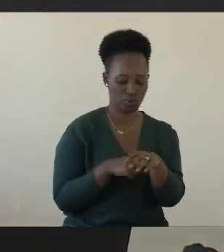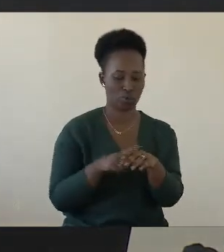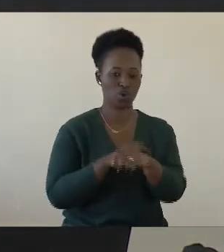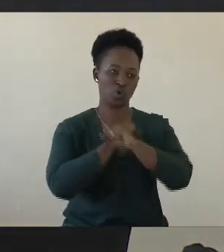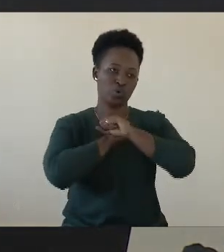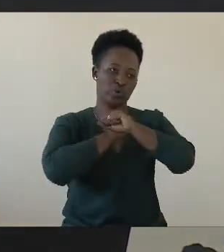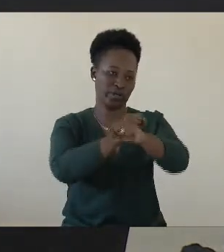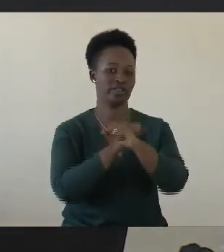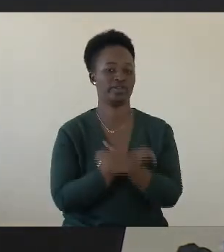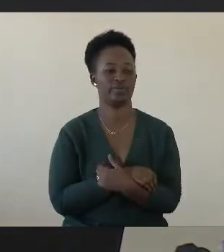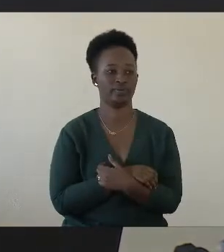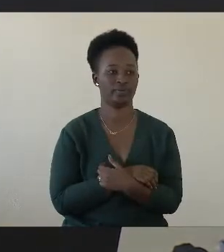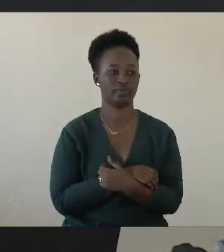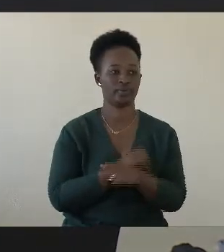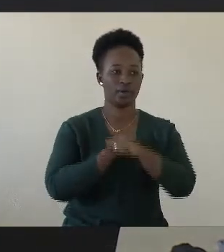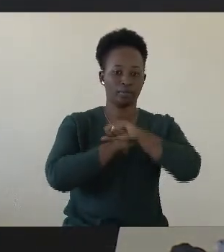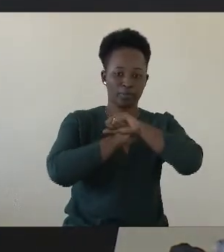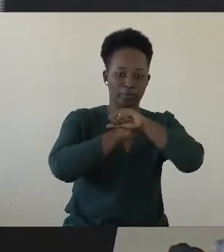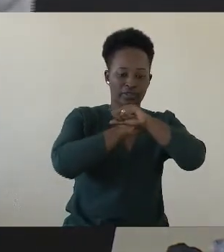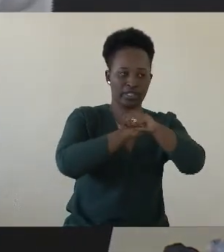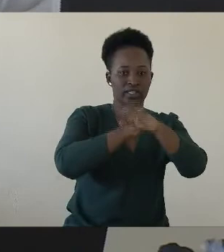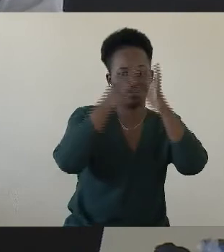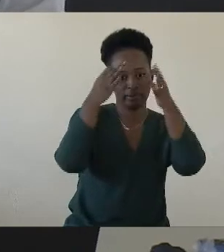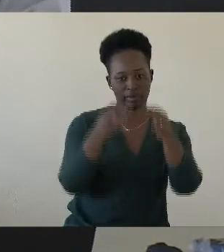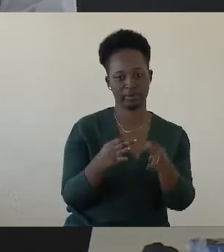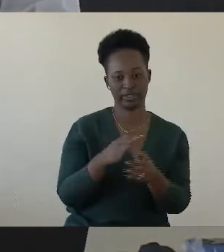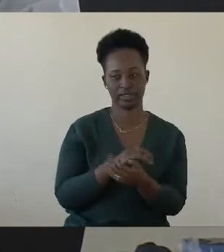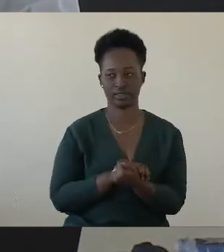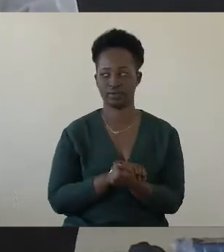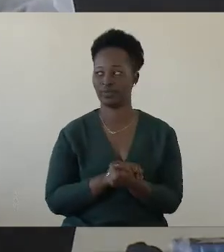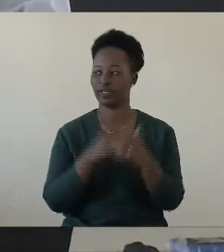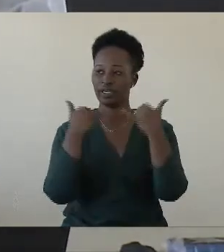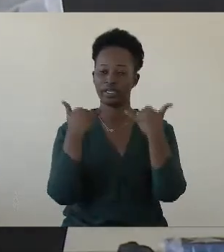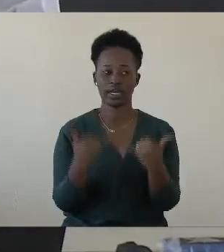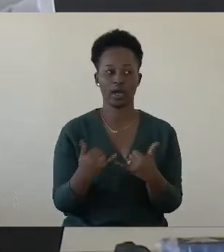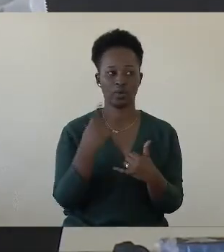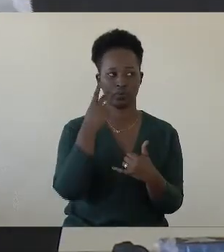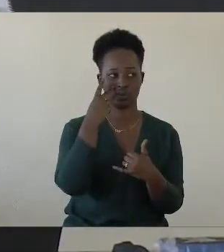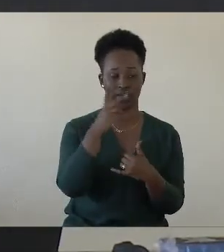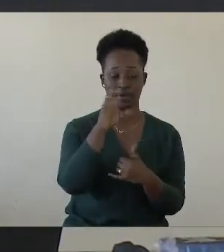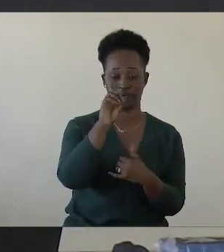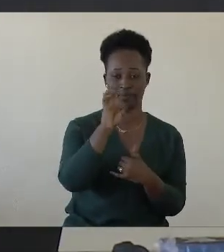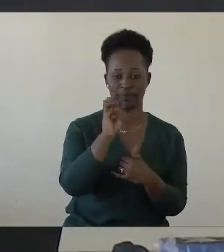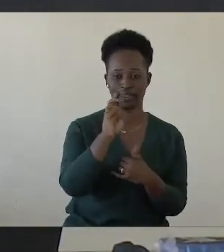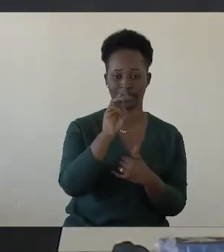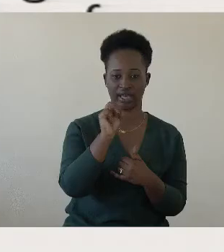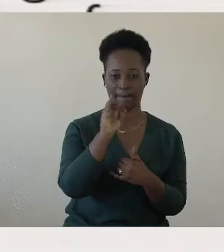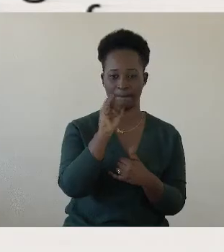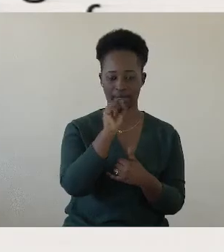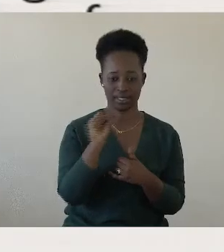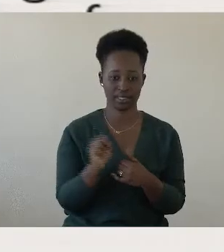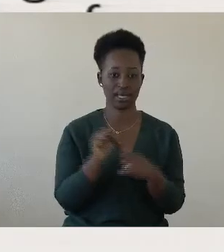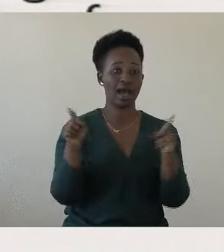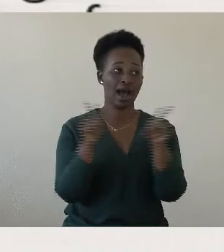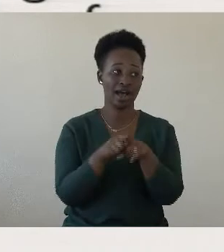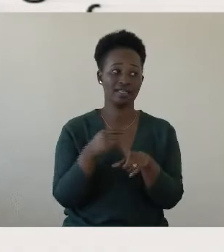Protective properties. Protective properties. Good. Let's go to the dermis. As I mentioned, the